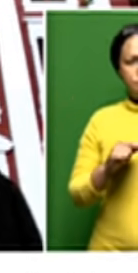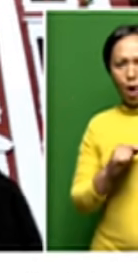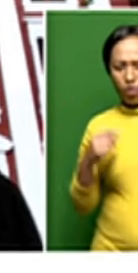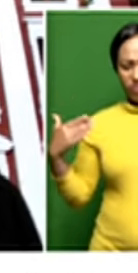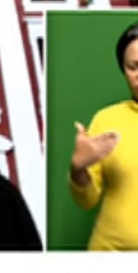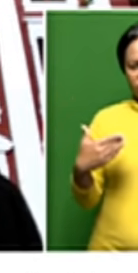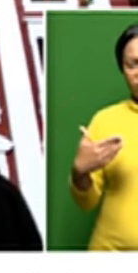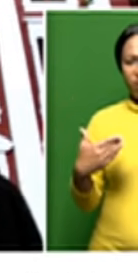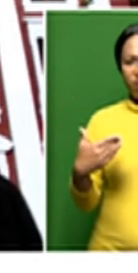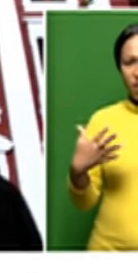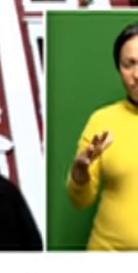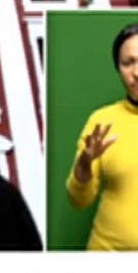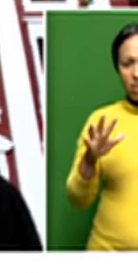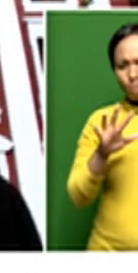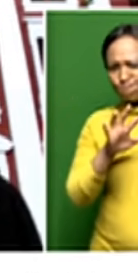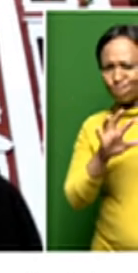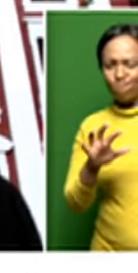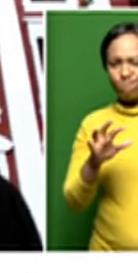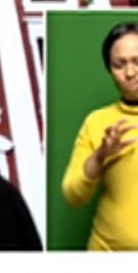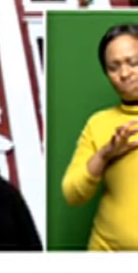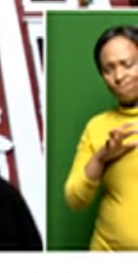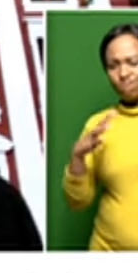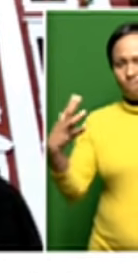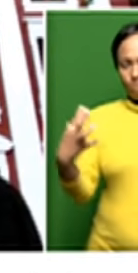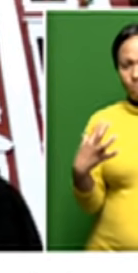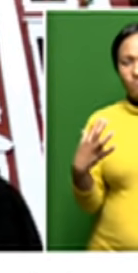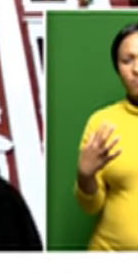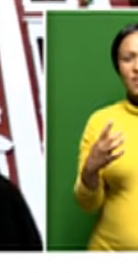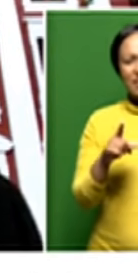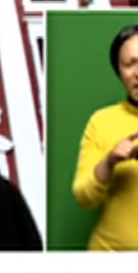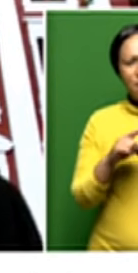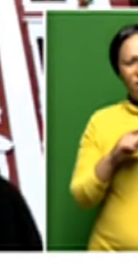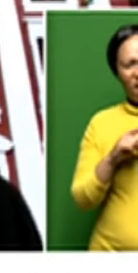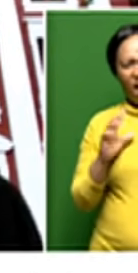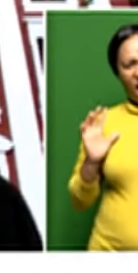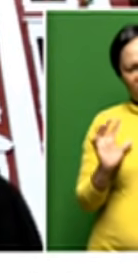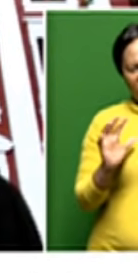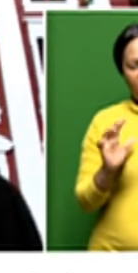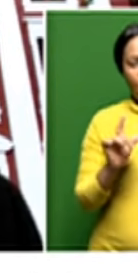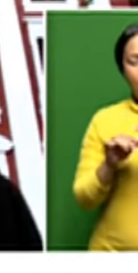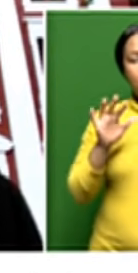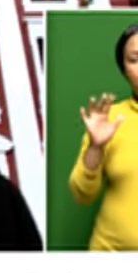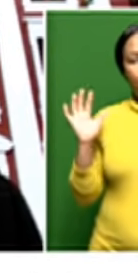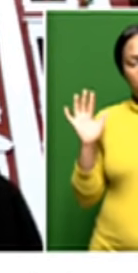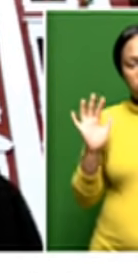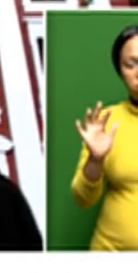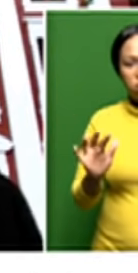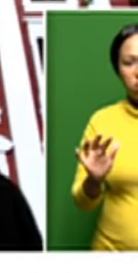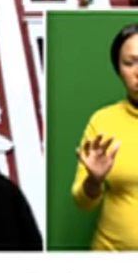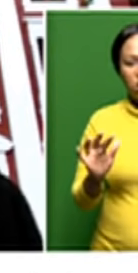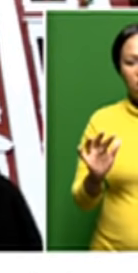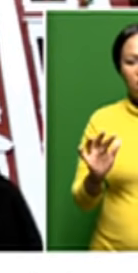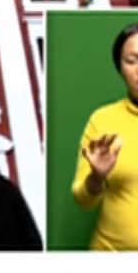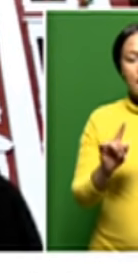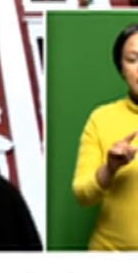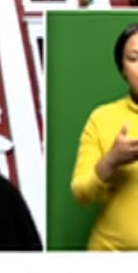back, where there's from the side where the hostels are located, and also from the front, where other people were gathering. And they were assisted at